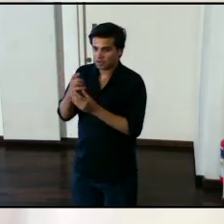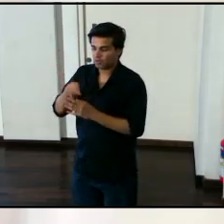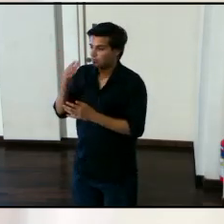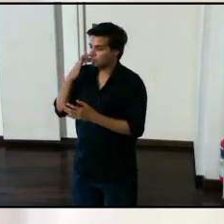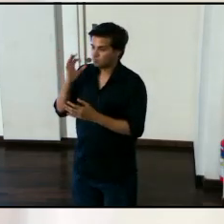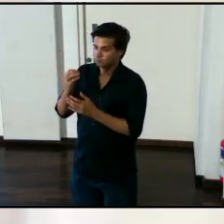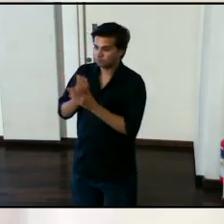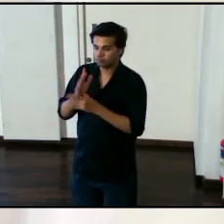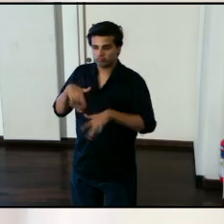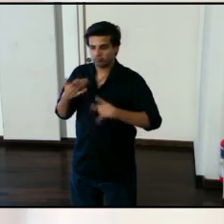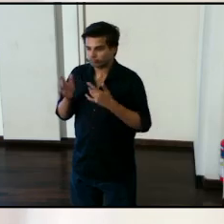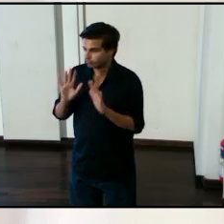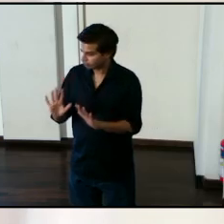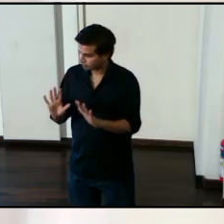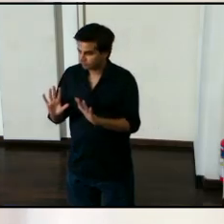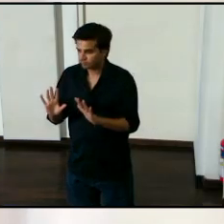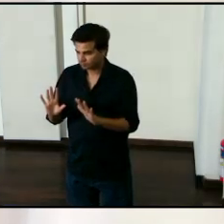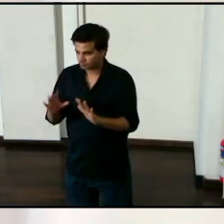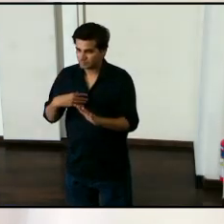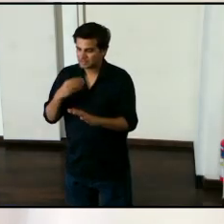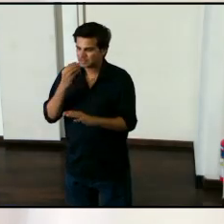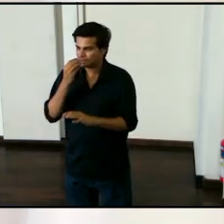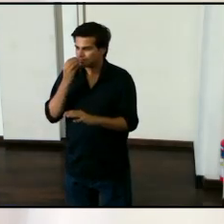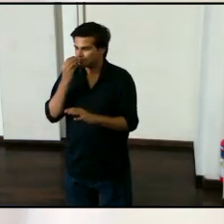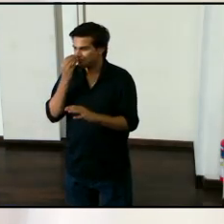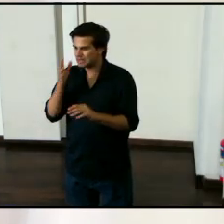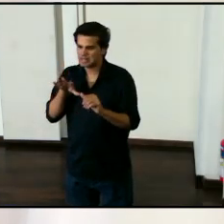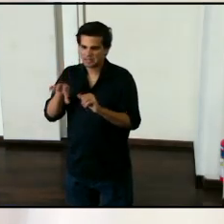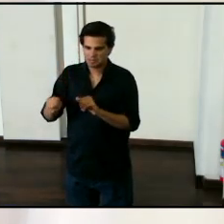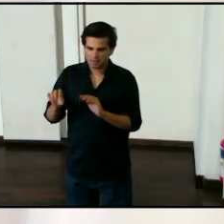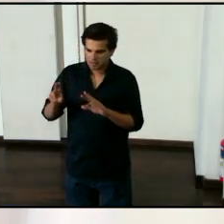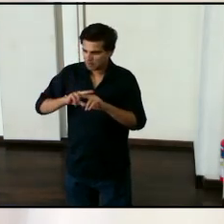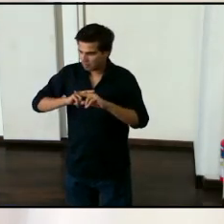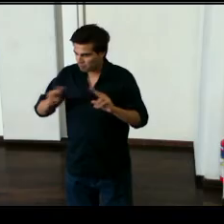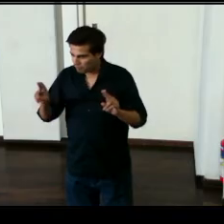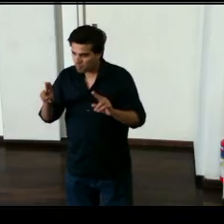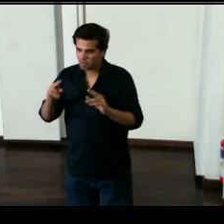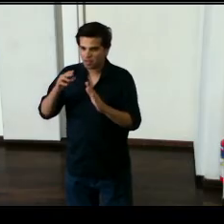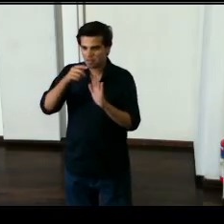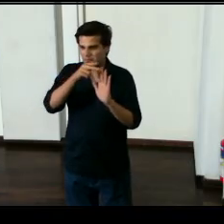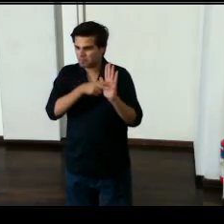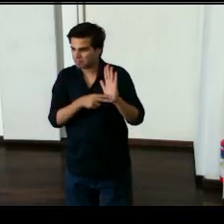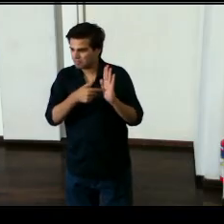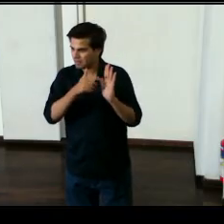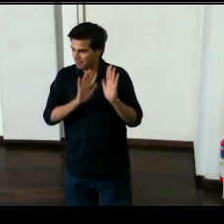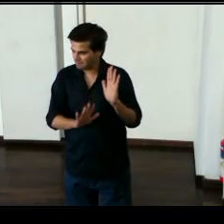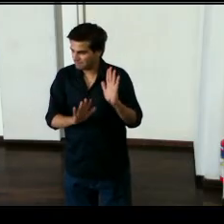I mean, it's a easily navigable pull-down menu, and it's